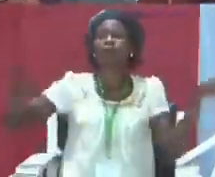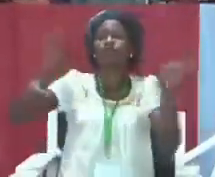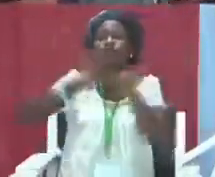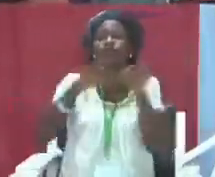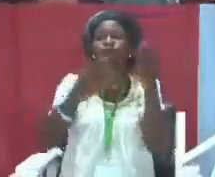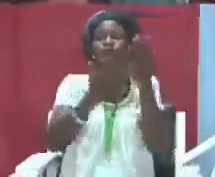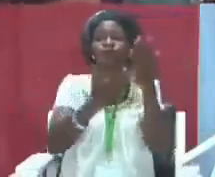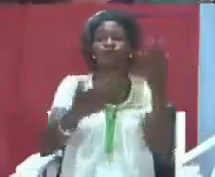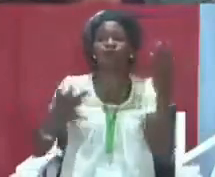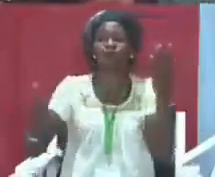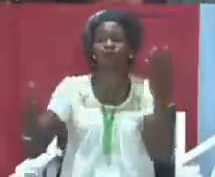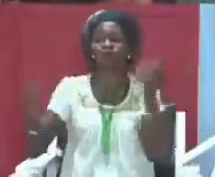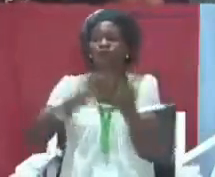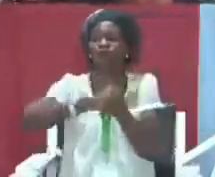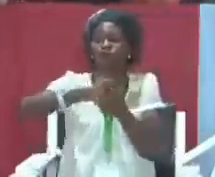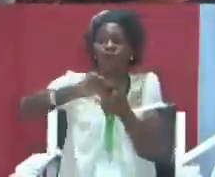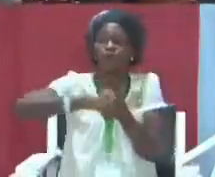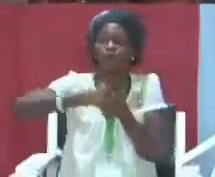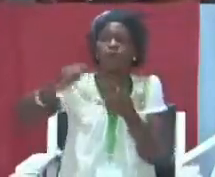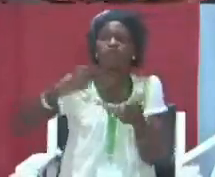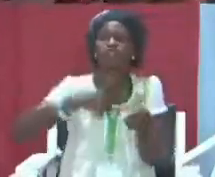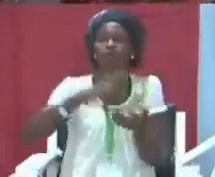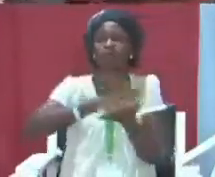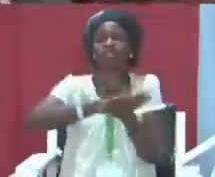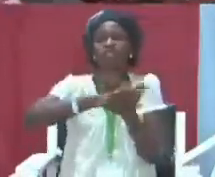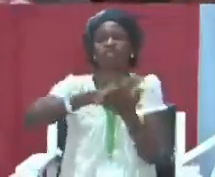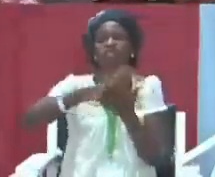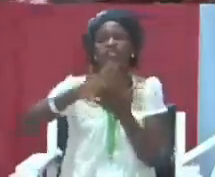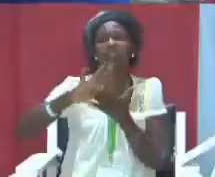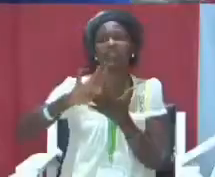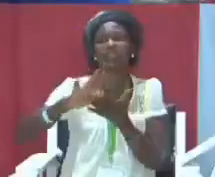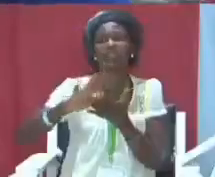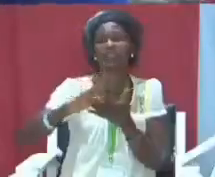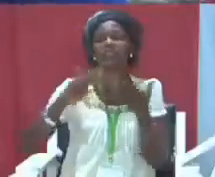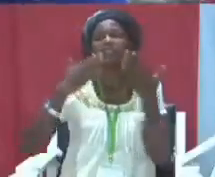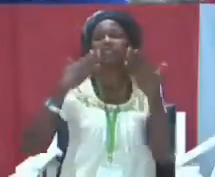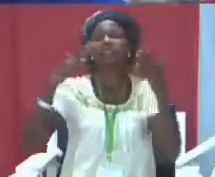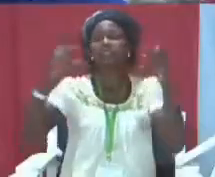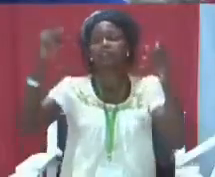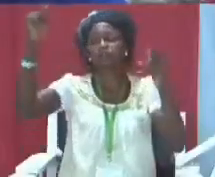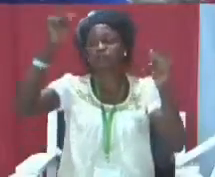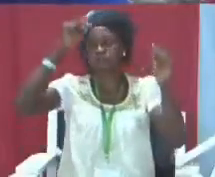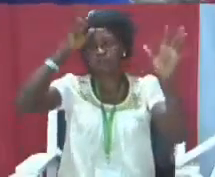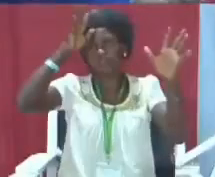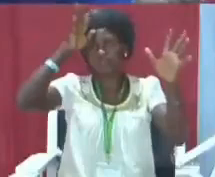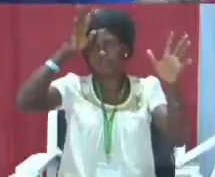blood wash me clean. Thank you, Father.